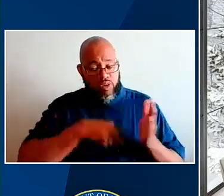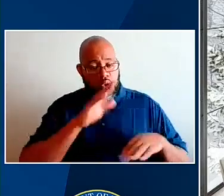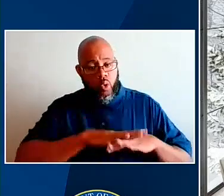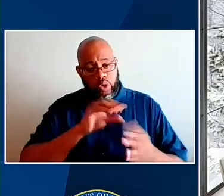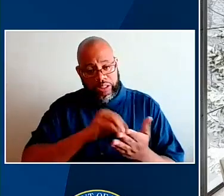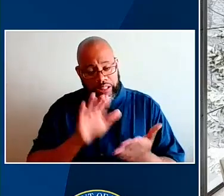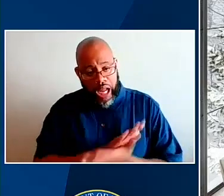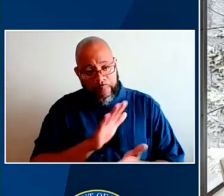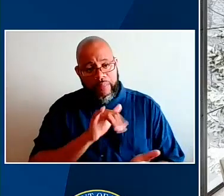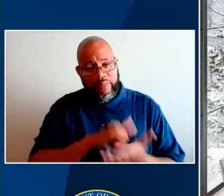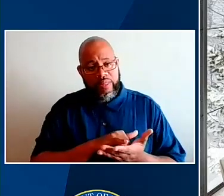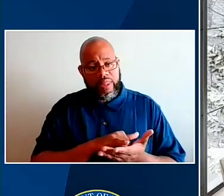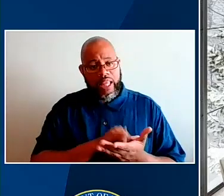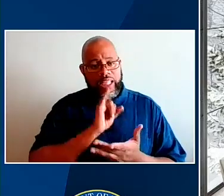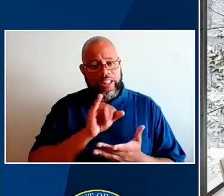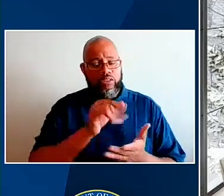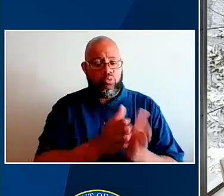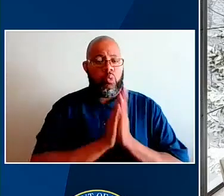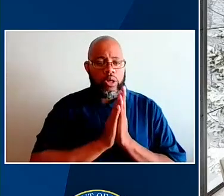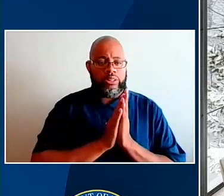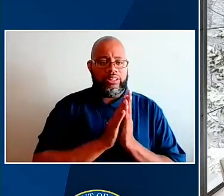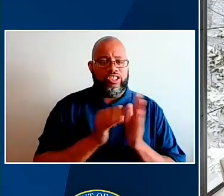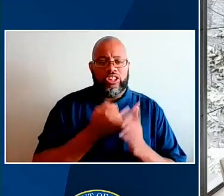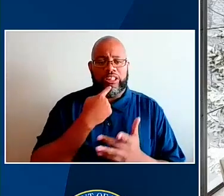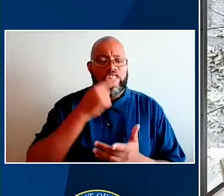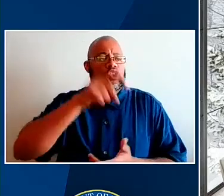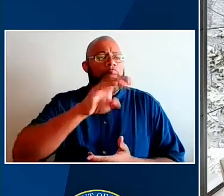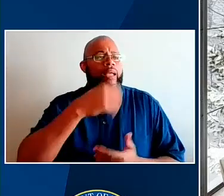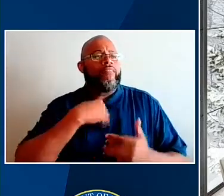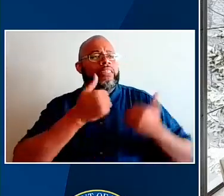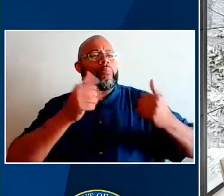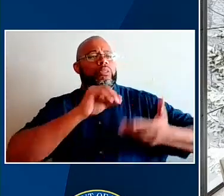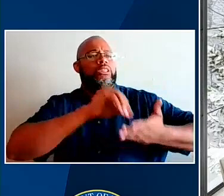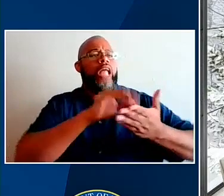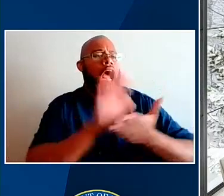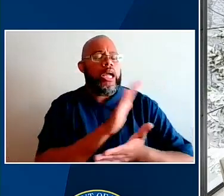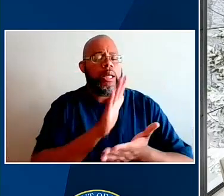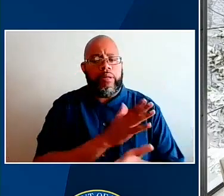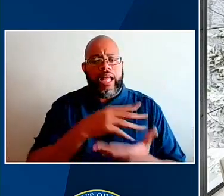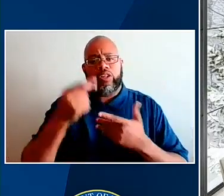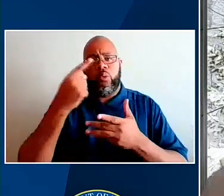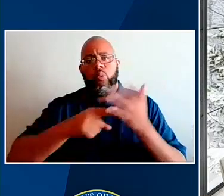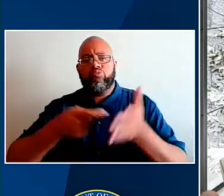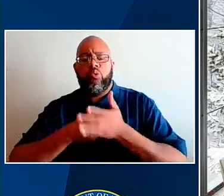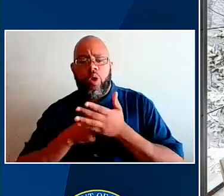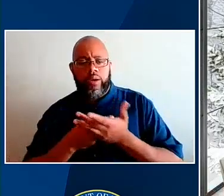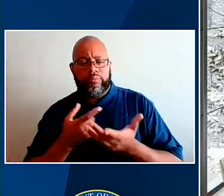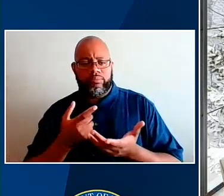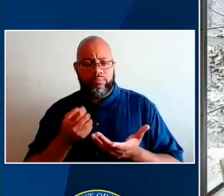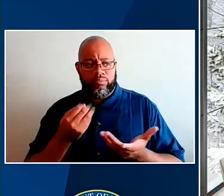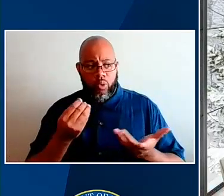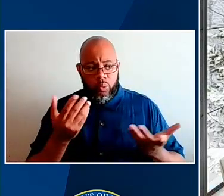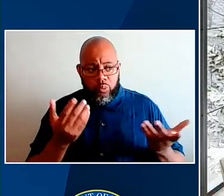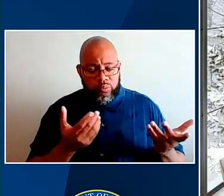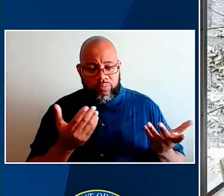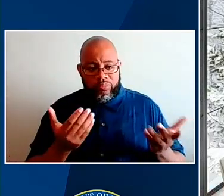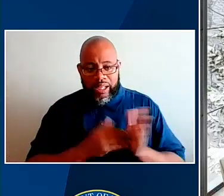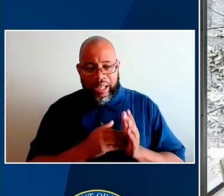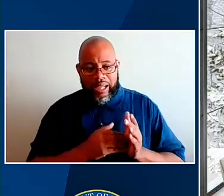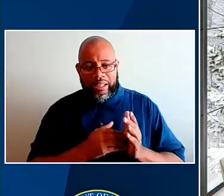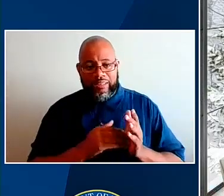document, that is being requested of. It's just saying that it should be a separate document outside of what is required. Well, that